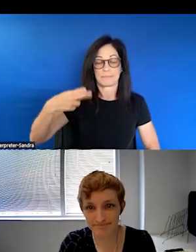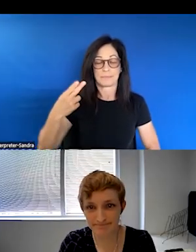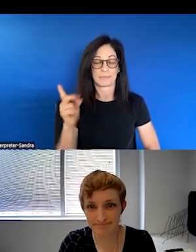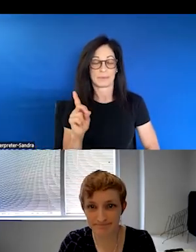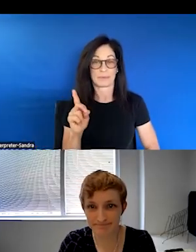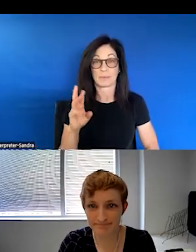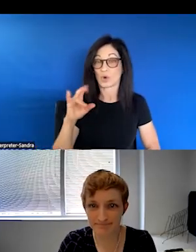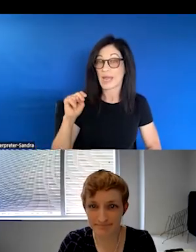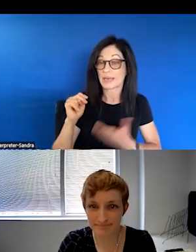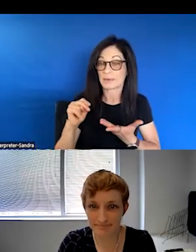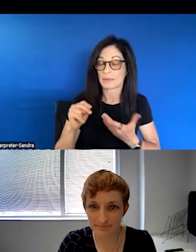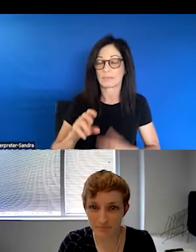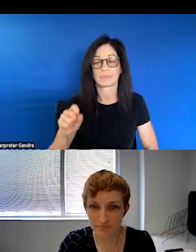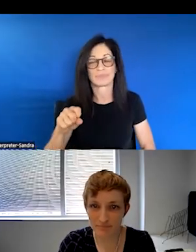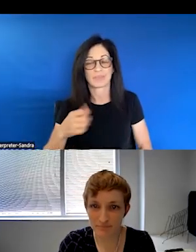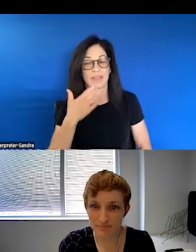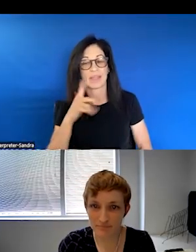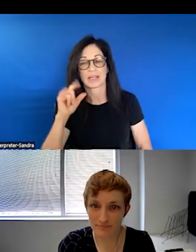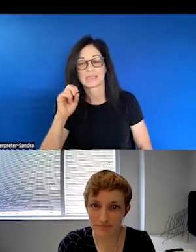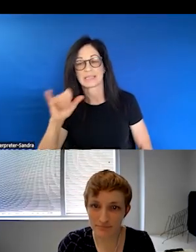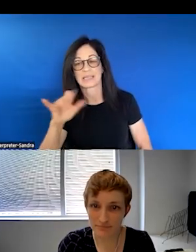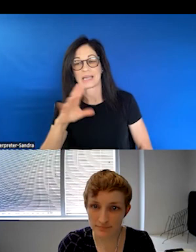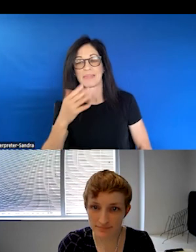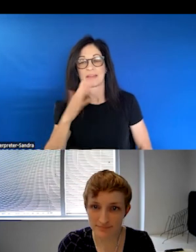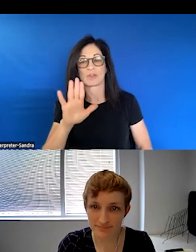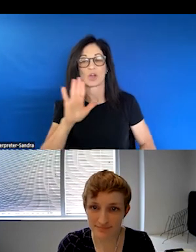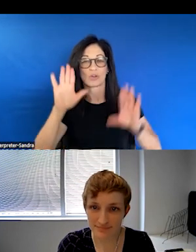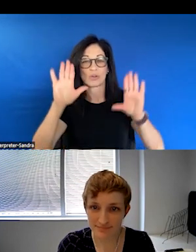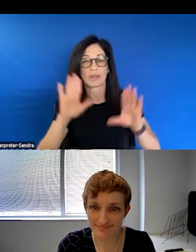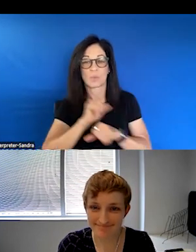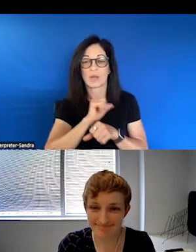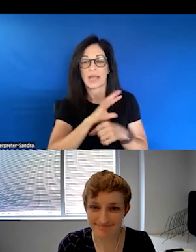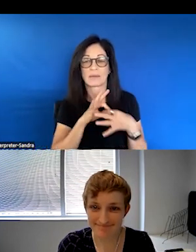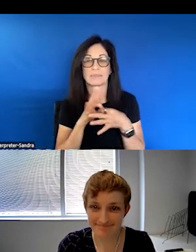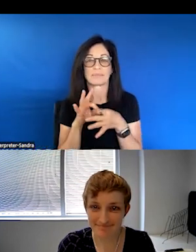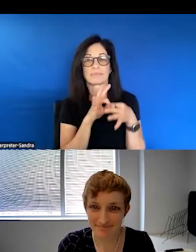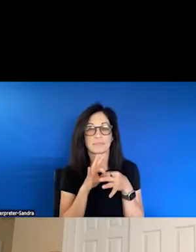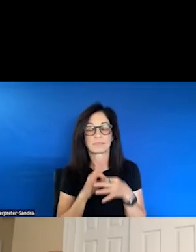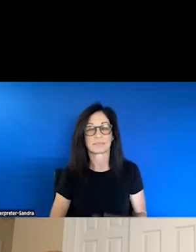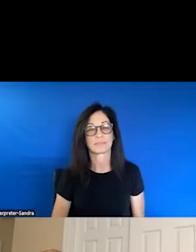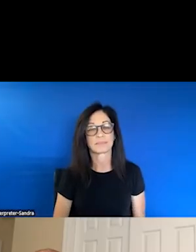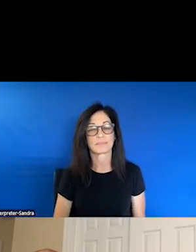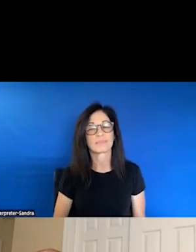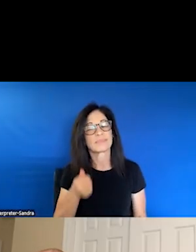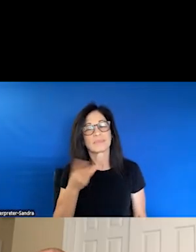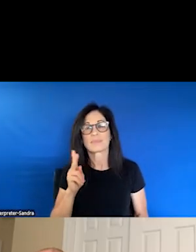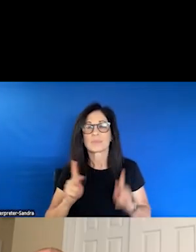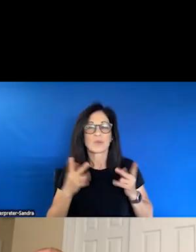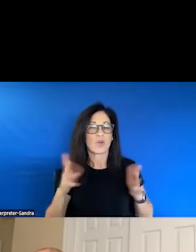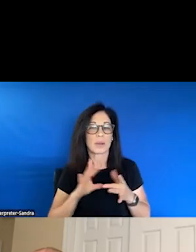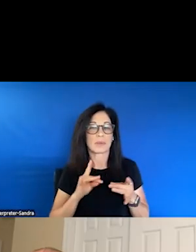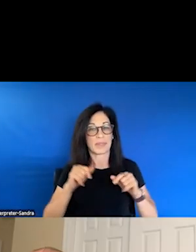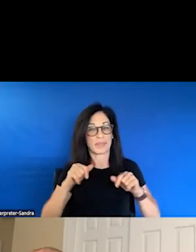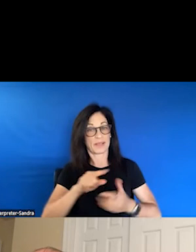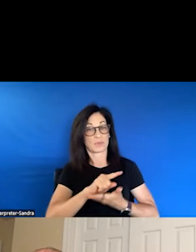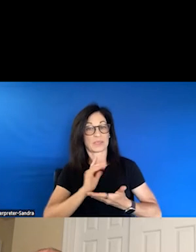you, Lindsay, and thank you for your good work and coordination. As several people have mentioned, this week was our